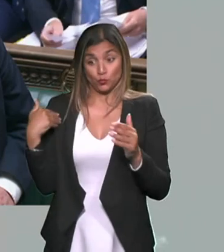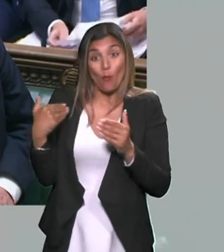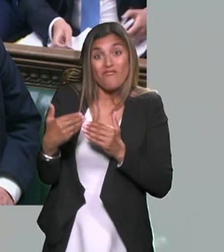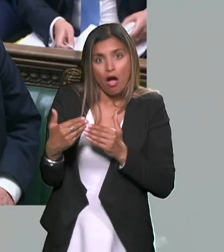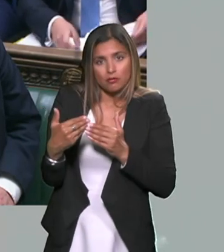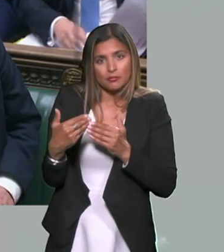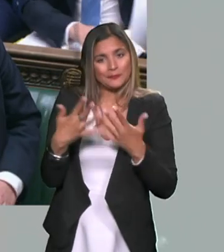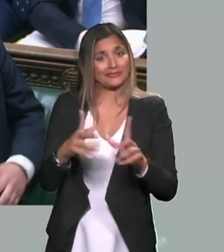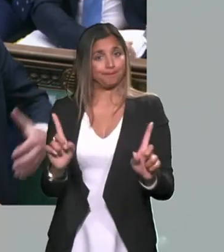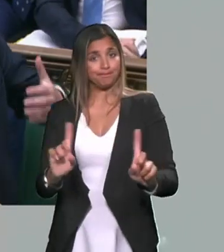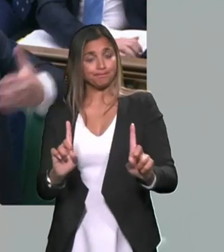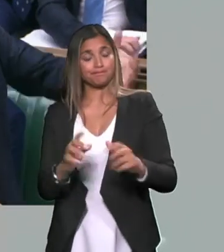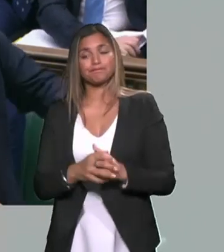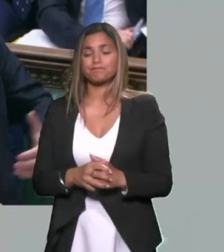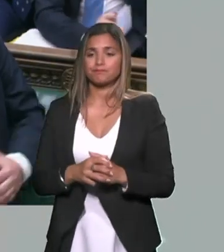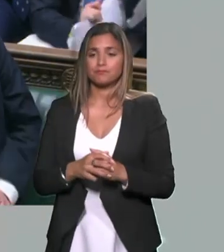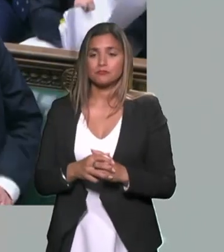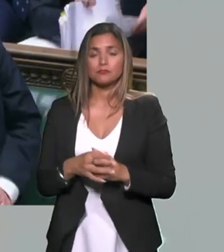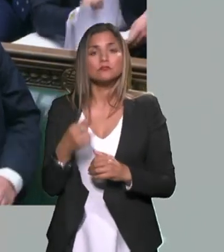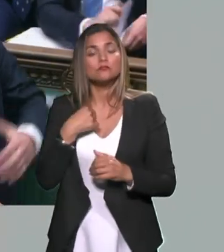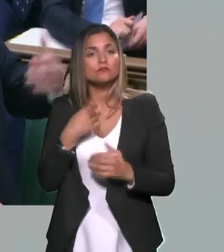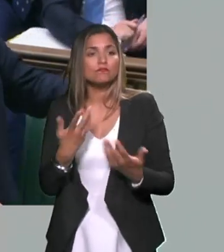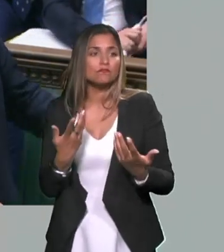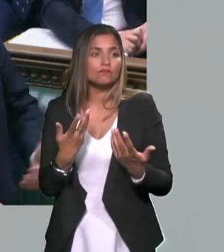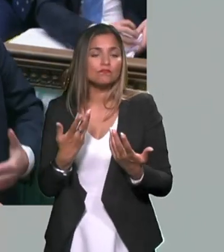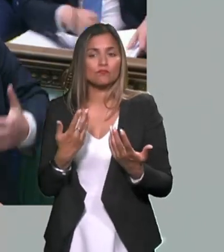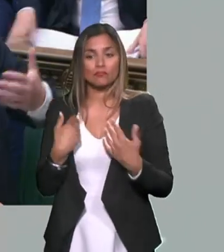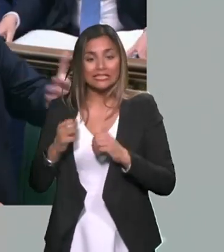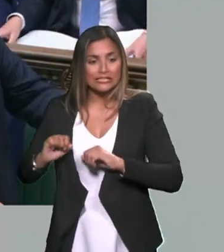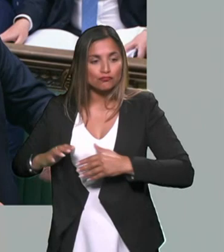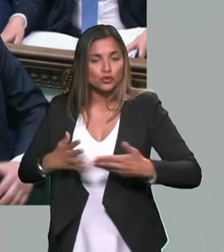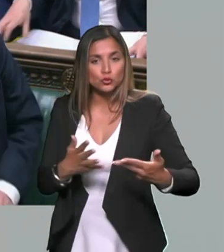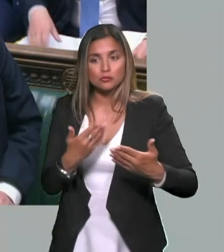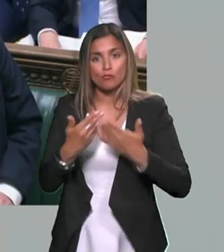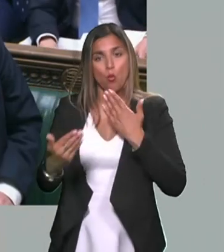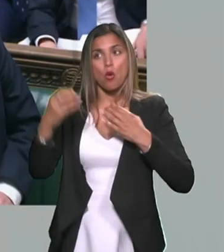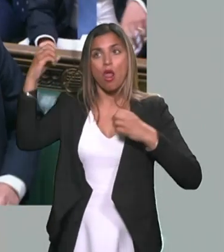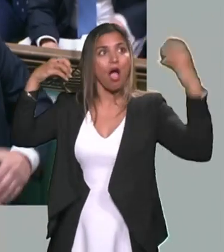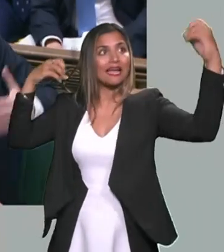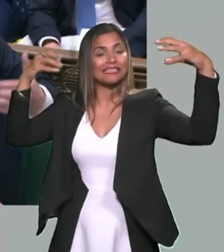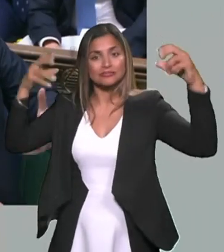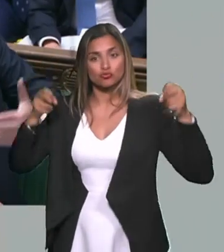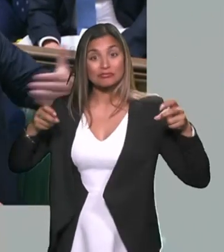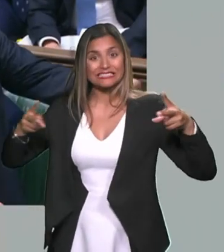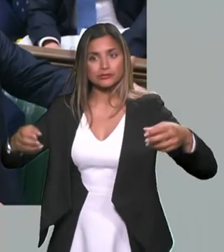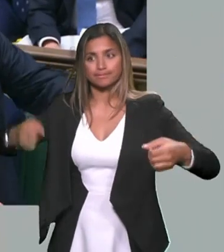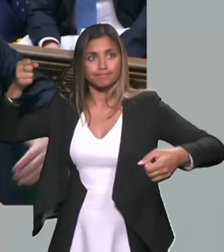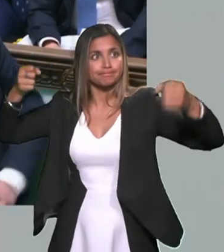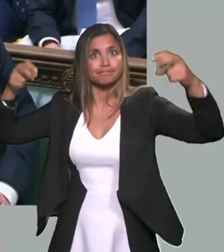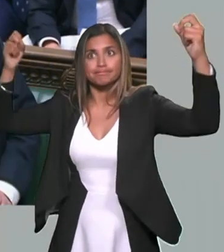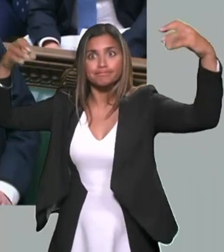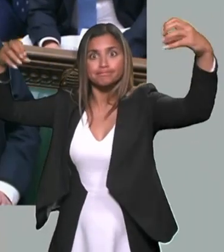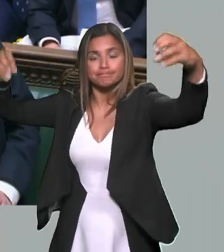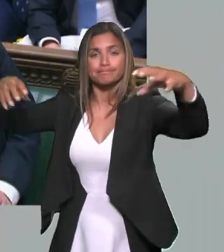Mr. Speaker, is not only introduced more street lights and done everything we can to give women, invested